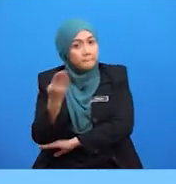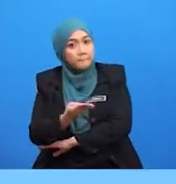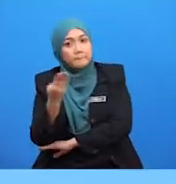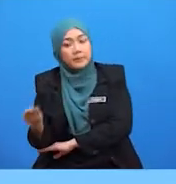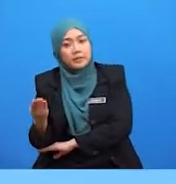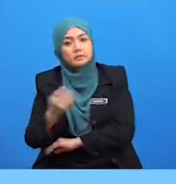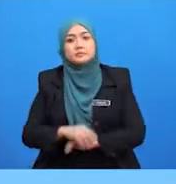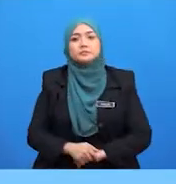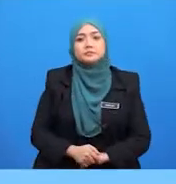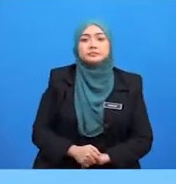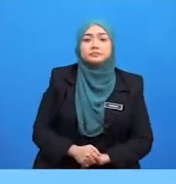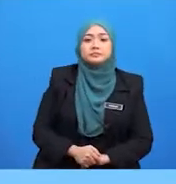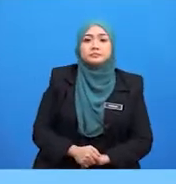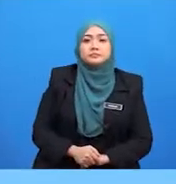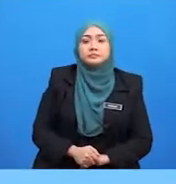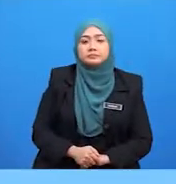instance,